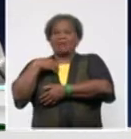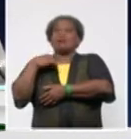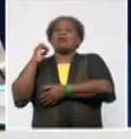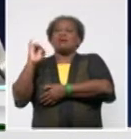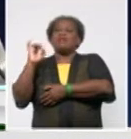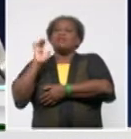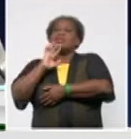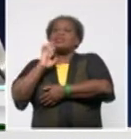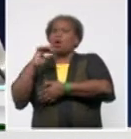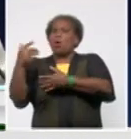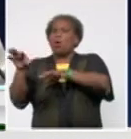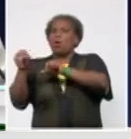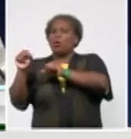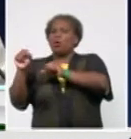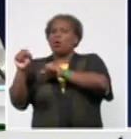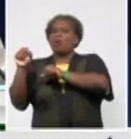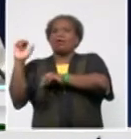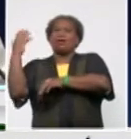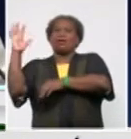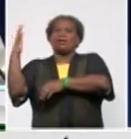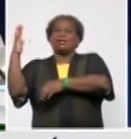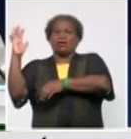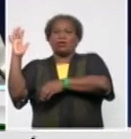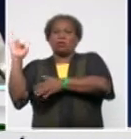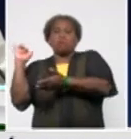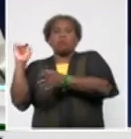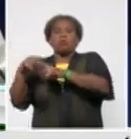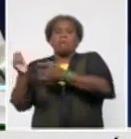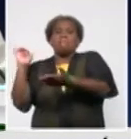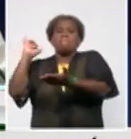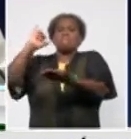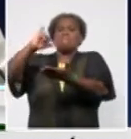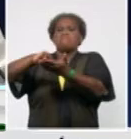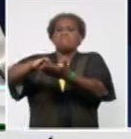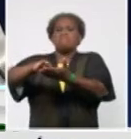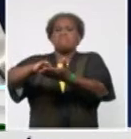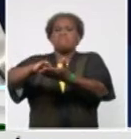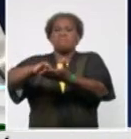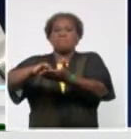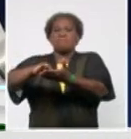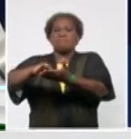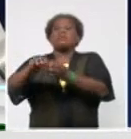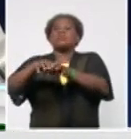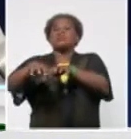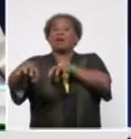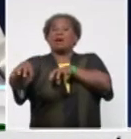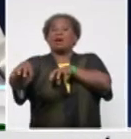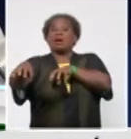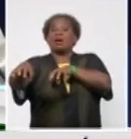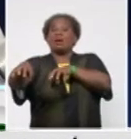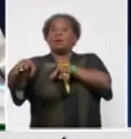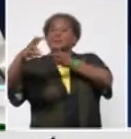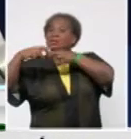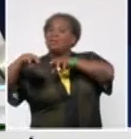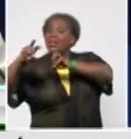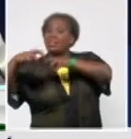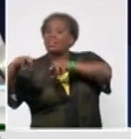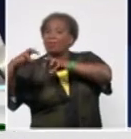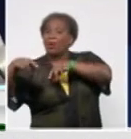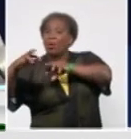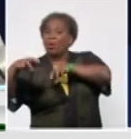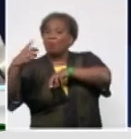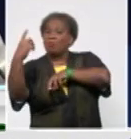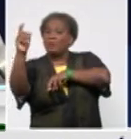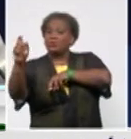tomorrow, we'll be providing the information concerning the amount of patients in pediatric ages. 28 patients are